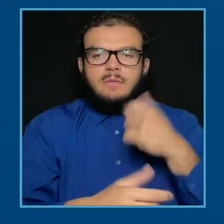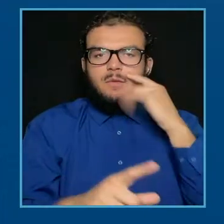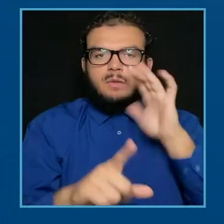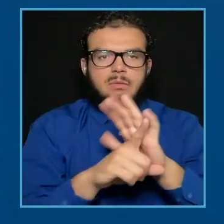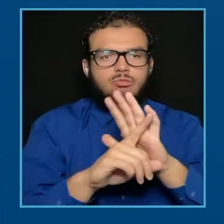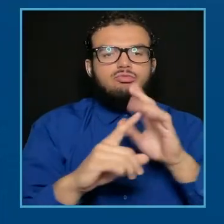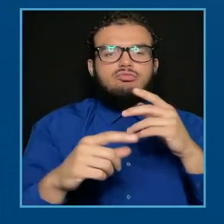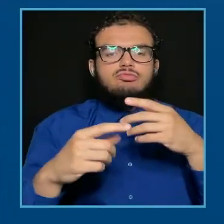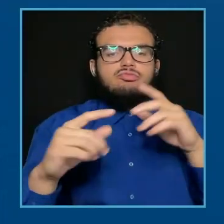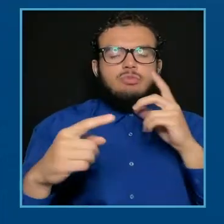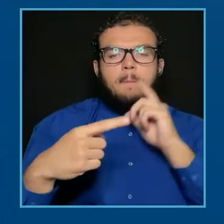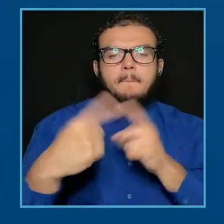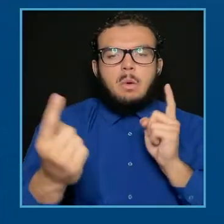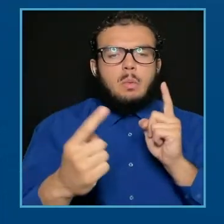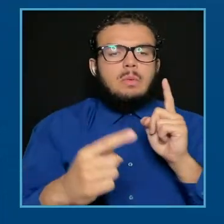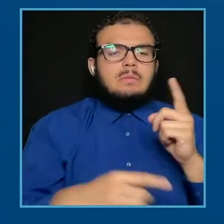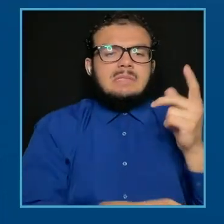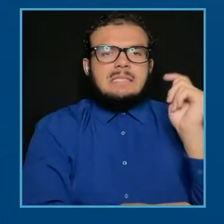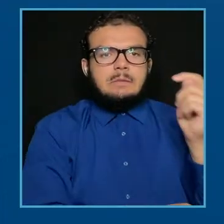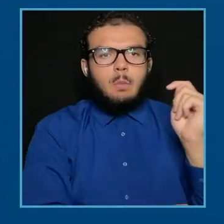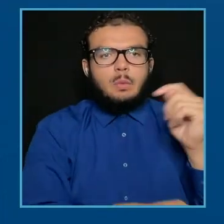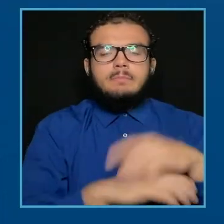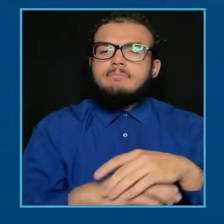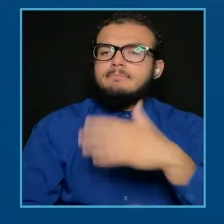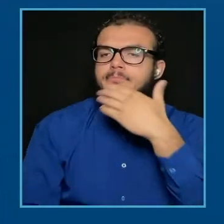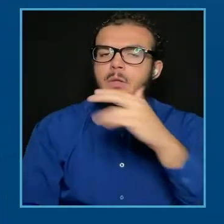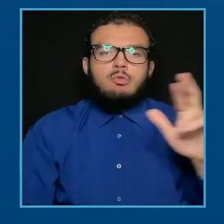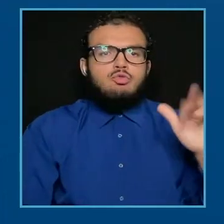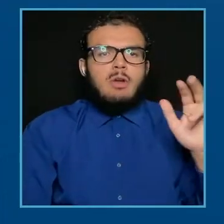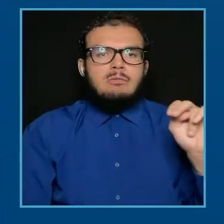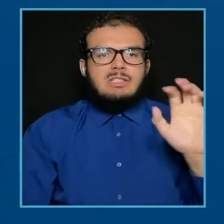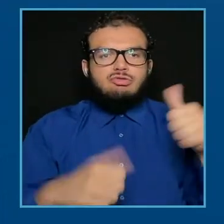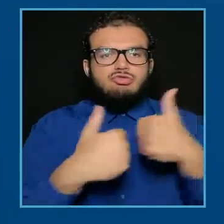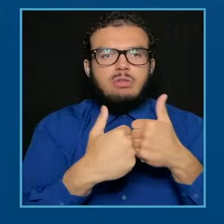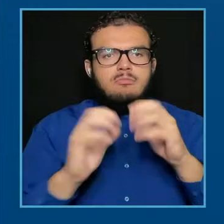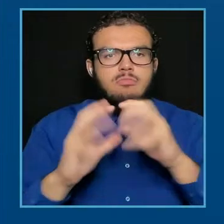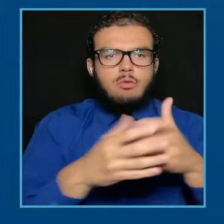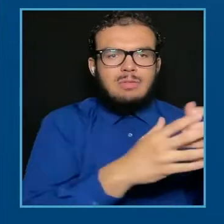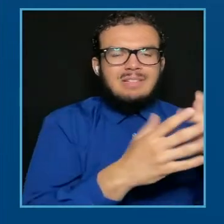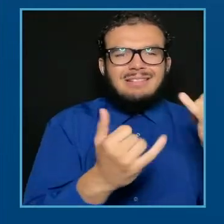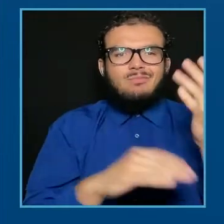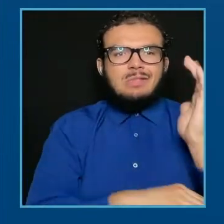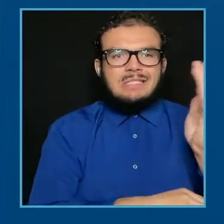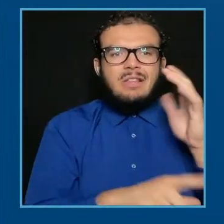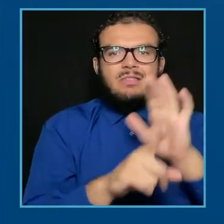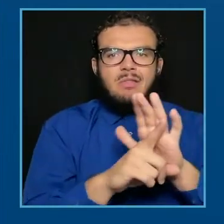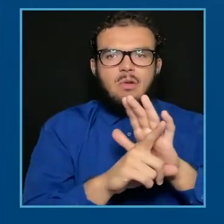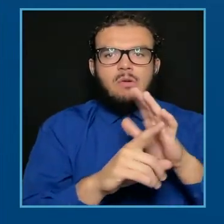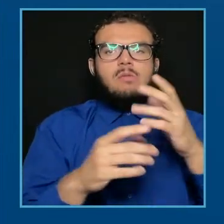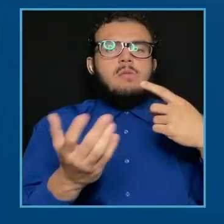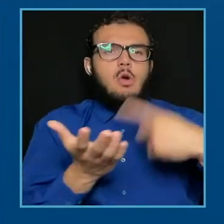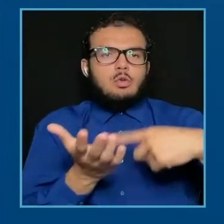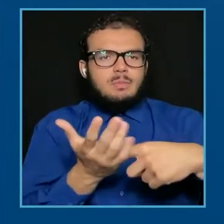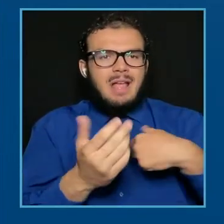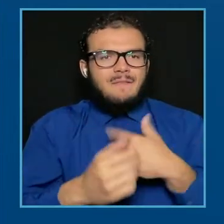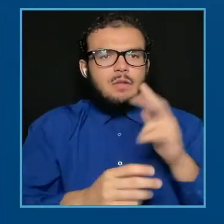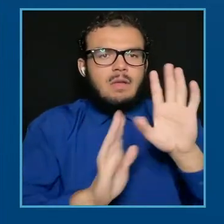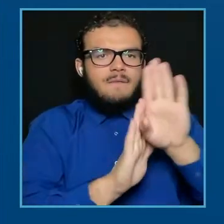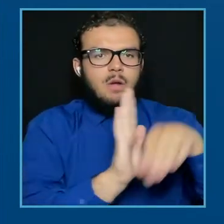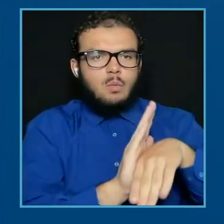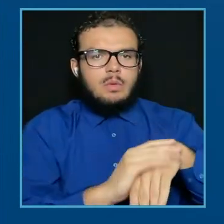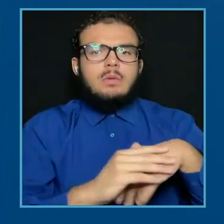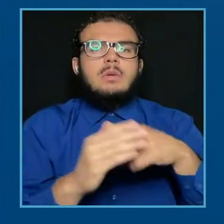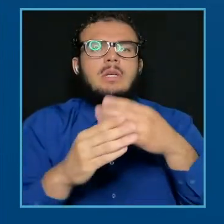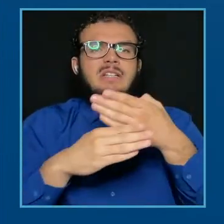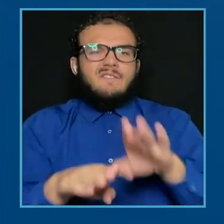testimony. All right, thank you, Ryan. The challenged parties will now present their arguments. You have 30 minutes divided